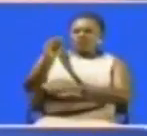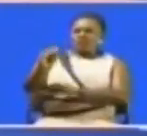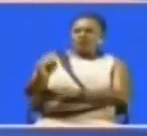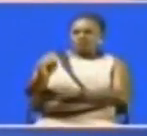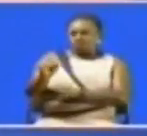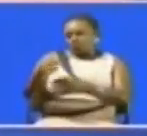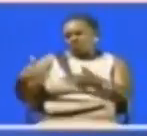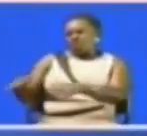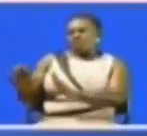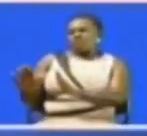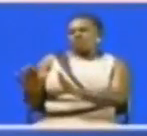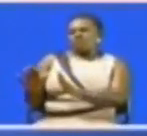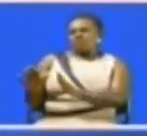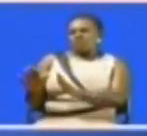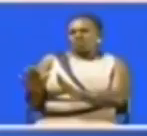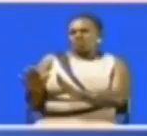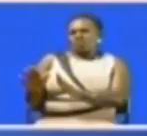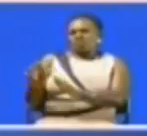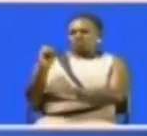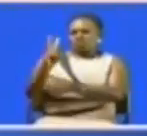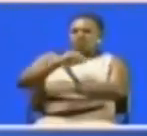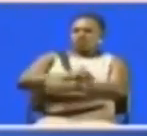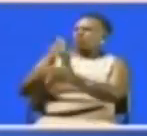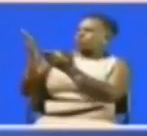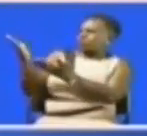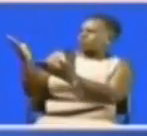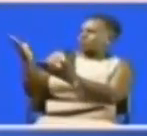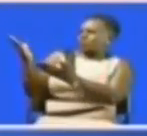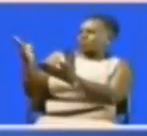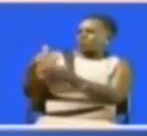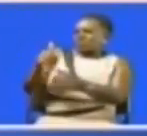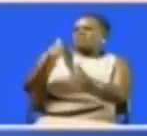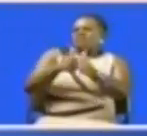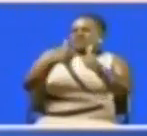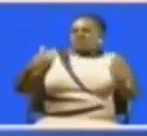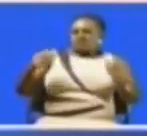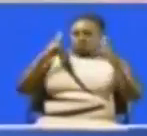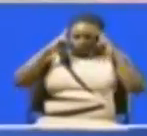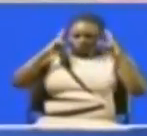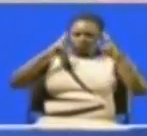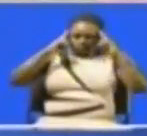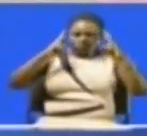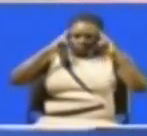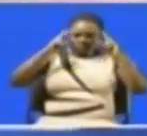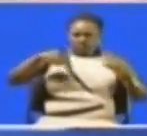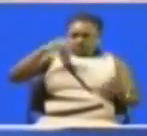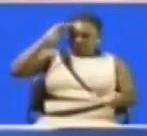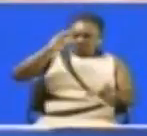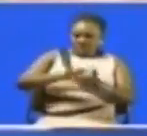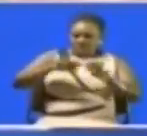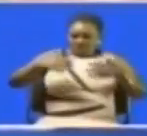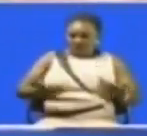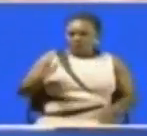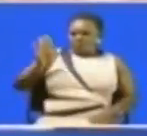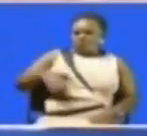the compound of St. Joseph's Ganjala Secondary School immediately after they refused to cut their hair. Sisi tunaamini kwamba